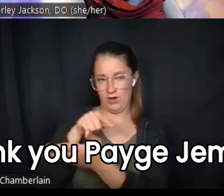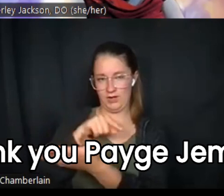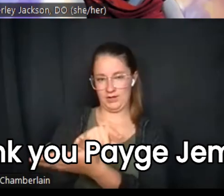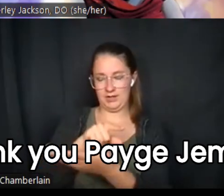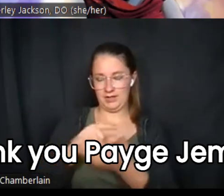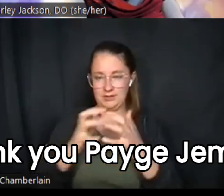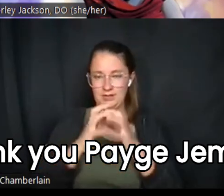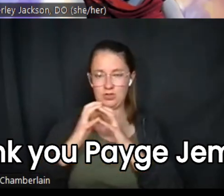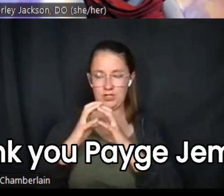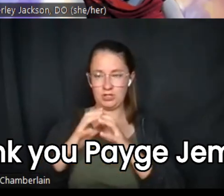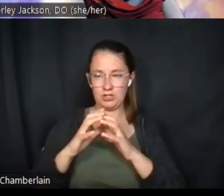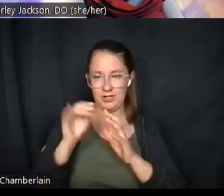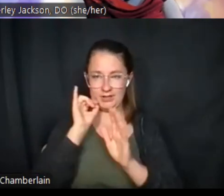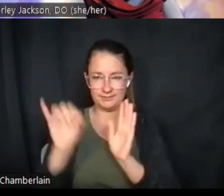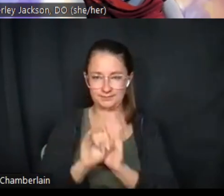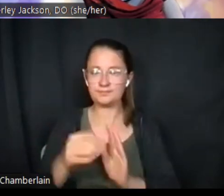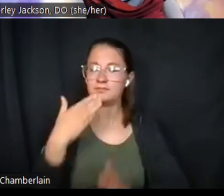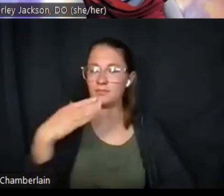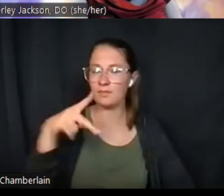Thank you, Paige. Jem?